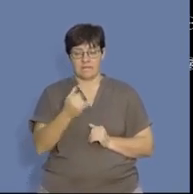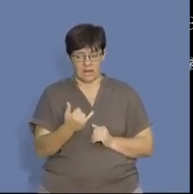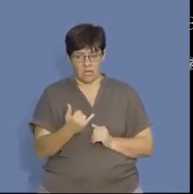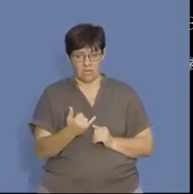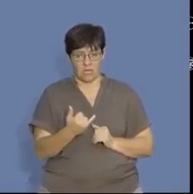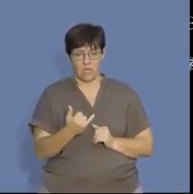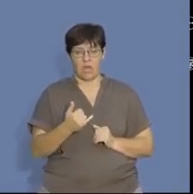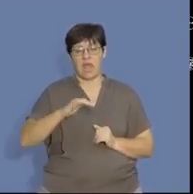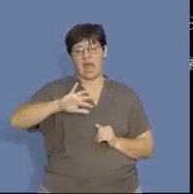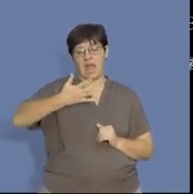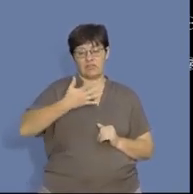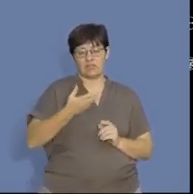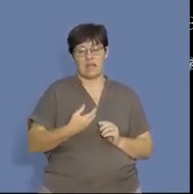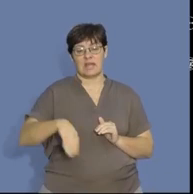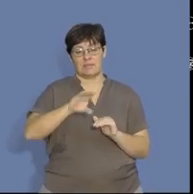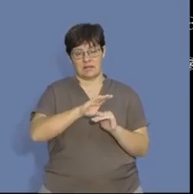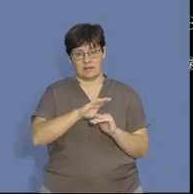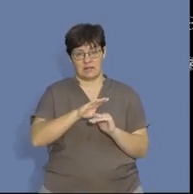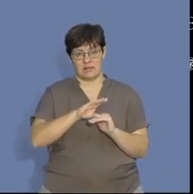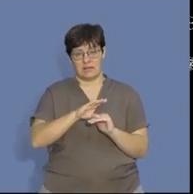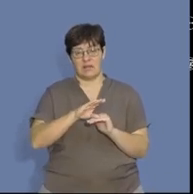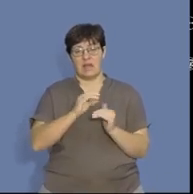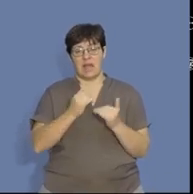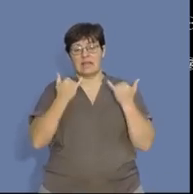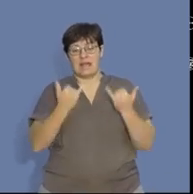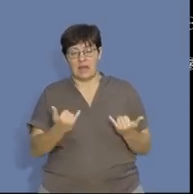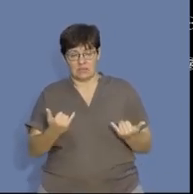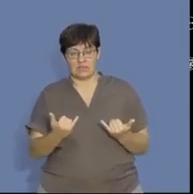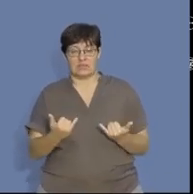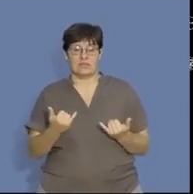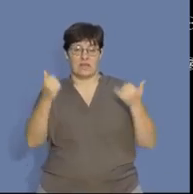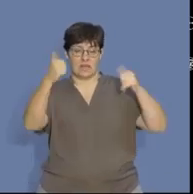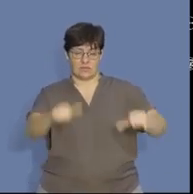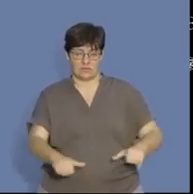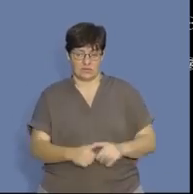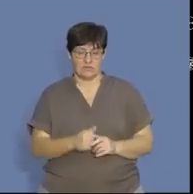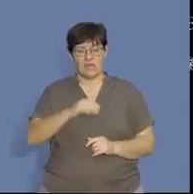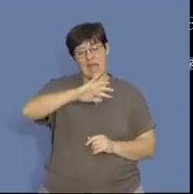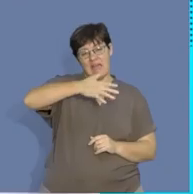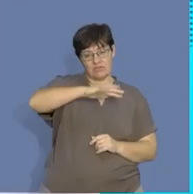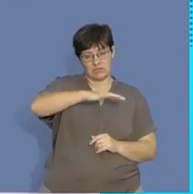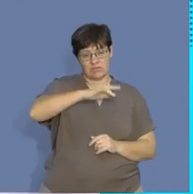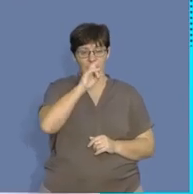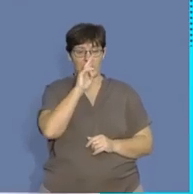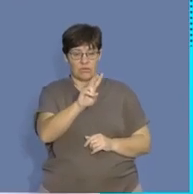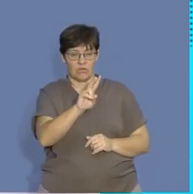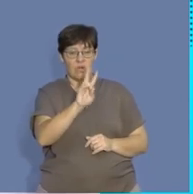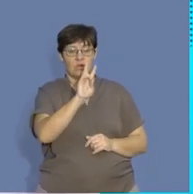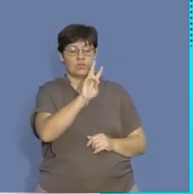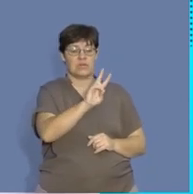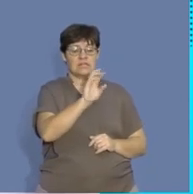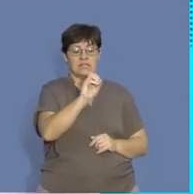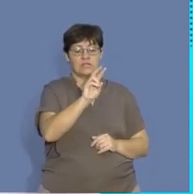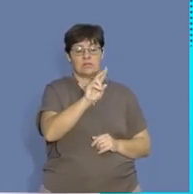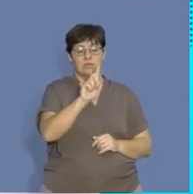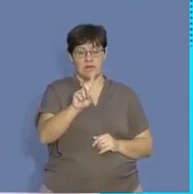Right, now comes his average capital and current account. Remember, when we say average, we're looking